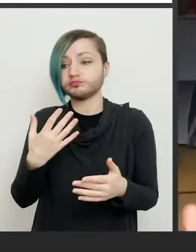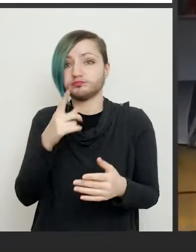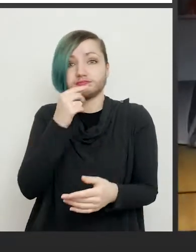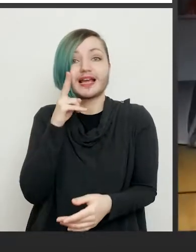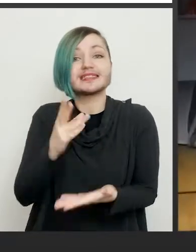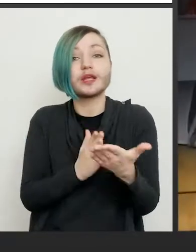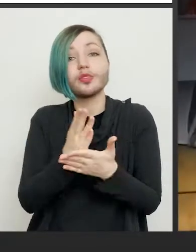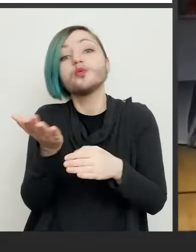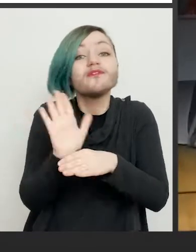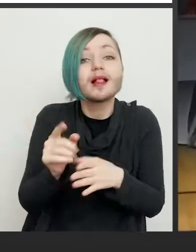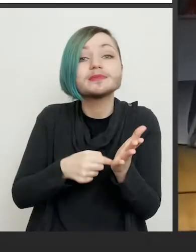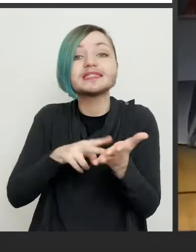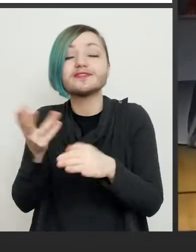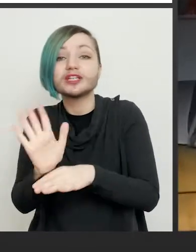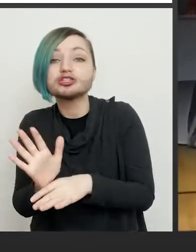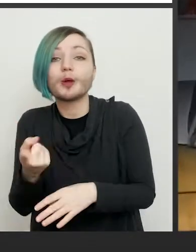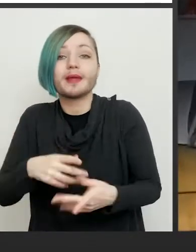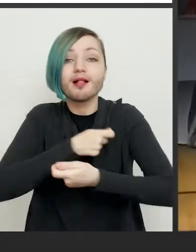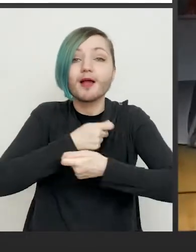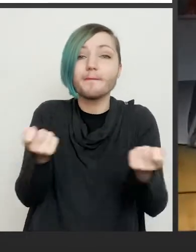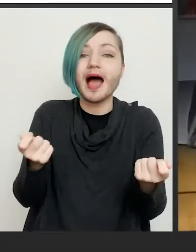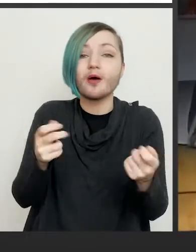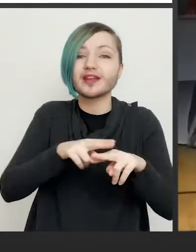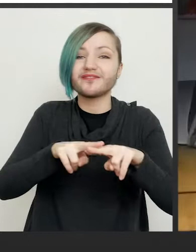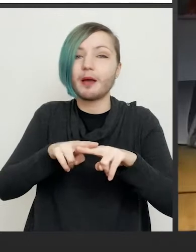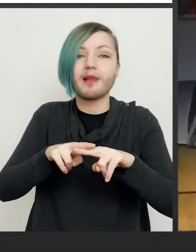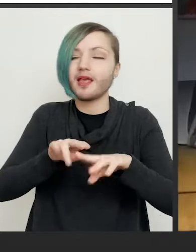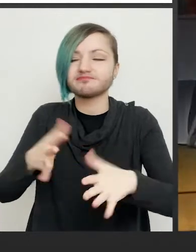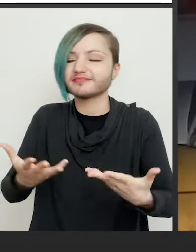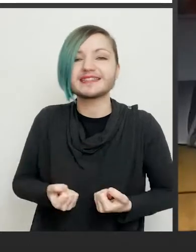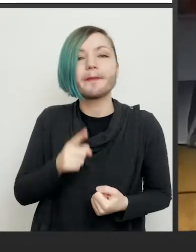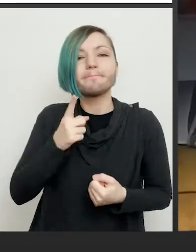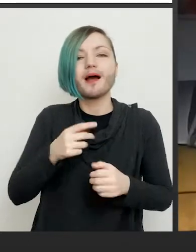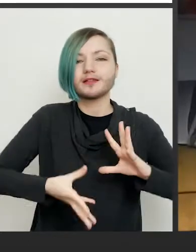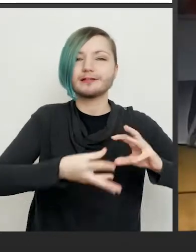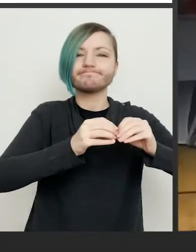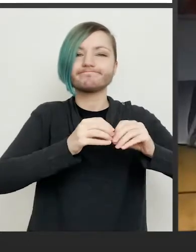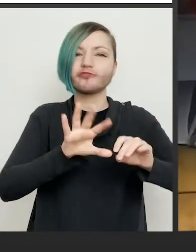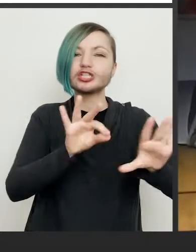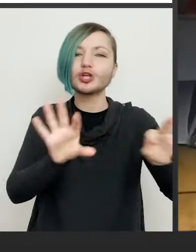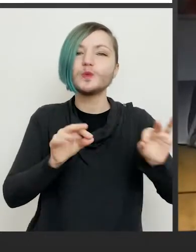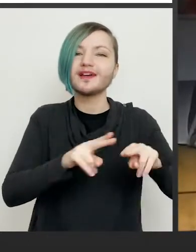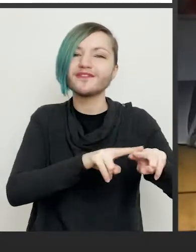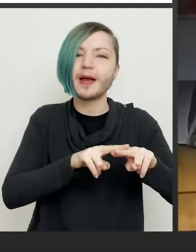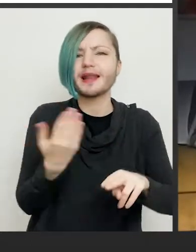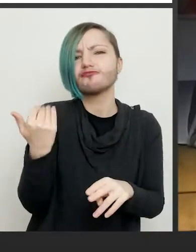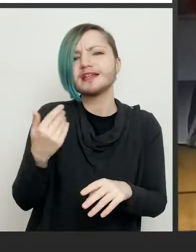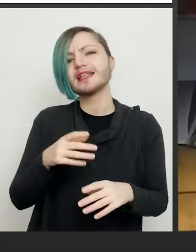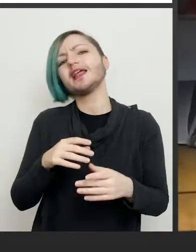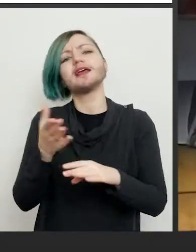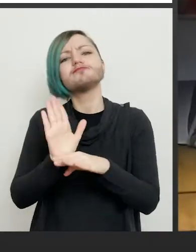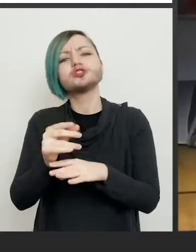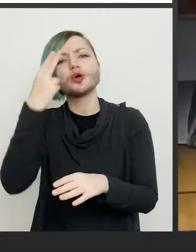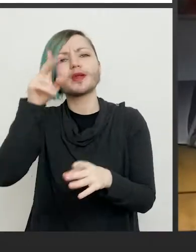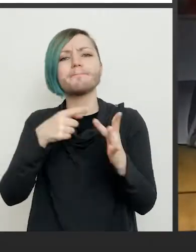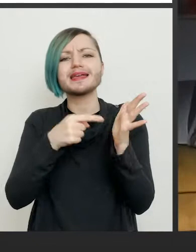films and TV series where people come out and they might not have families. You know, there's always a chosen family. And I think most recently there was a show called It's a